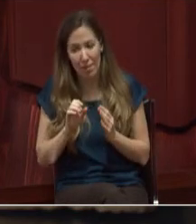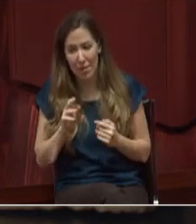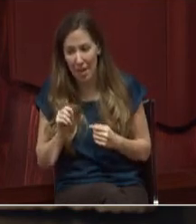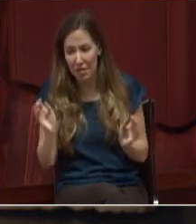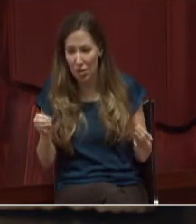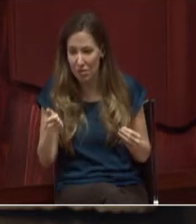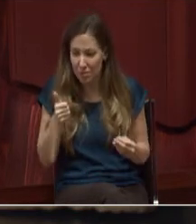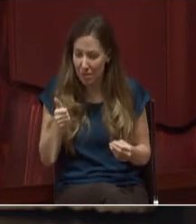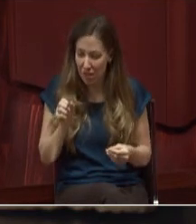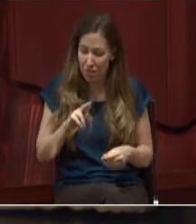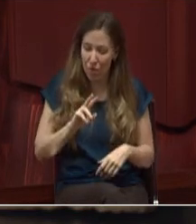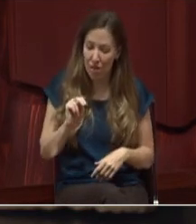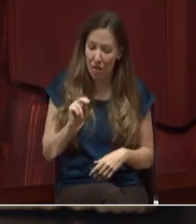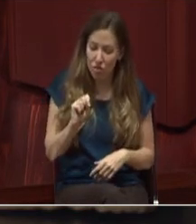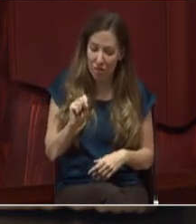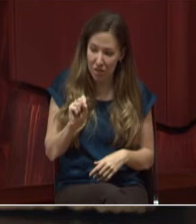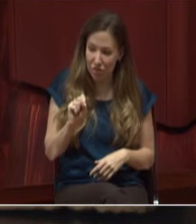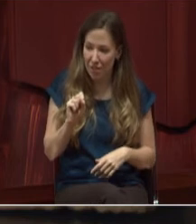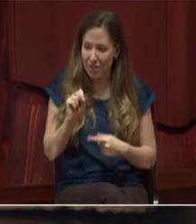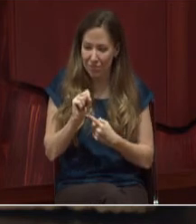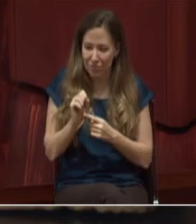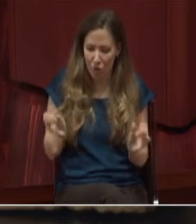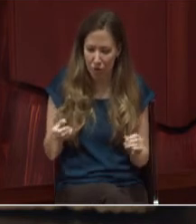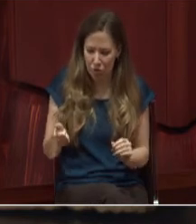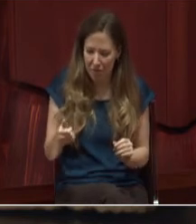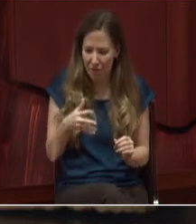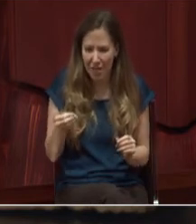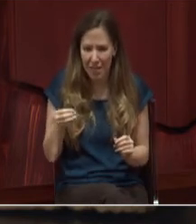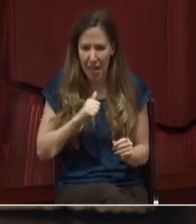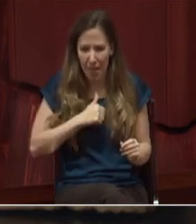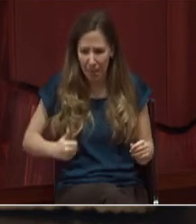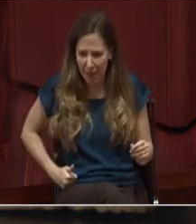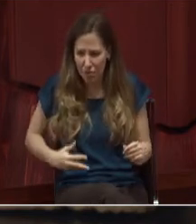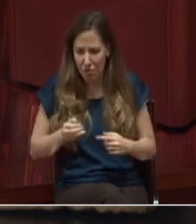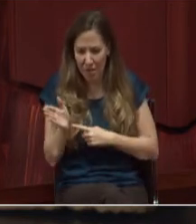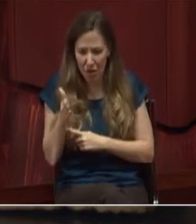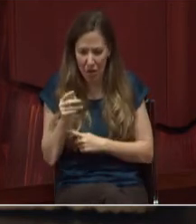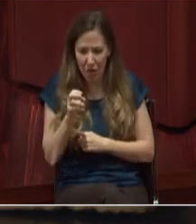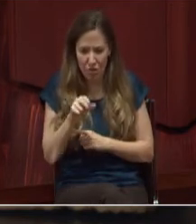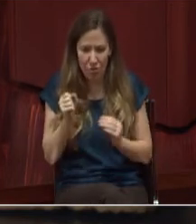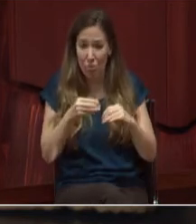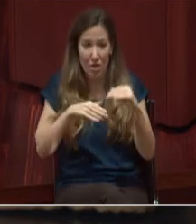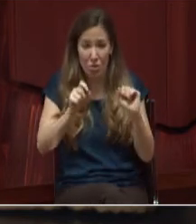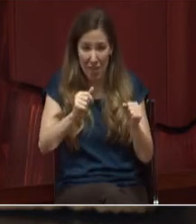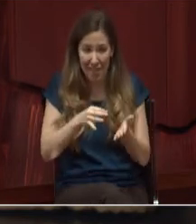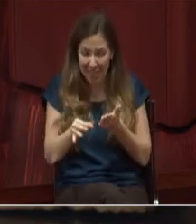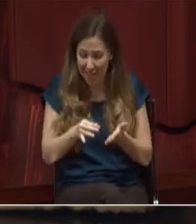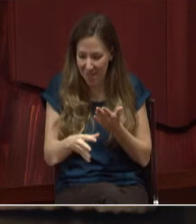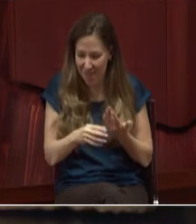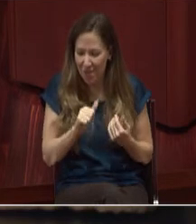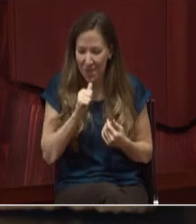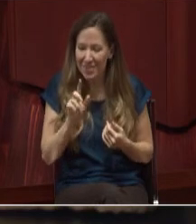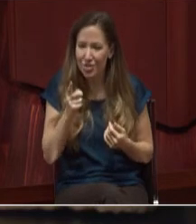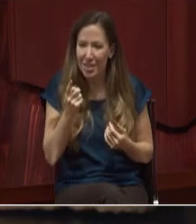national security advisors themselves, more ambassadors and flag officers than you can count. And it was not